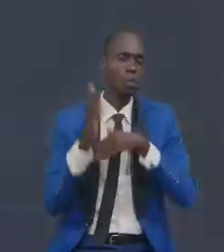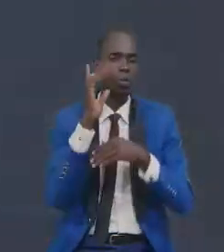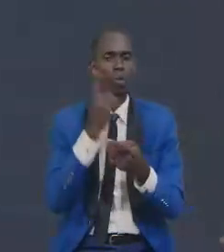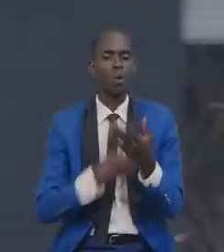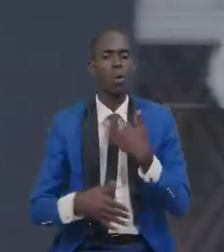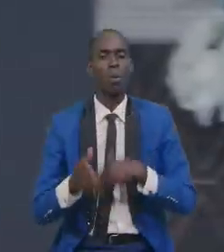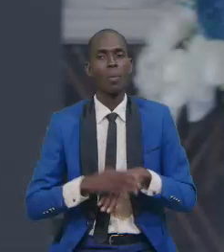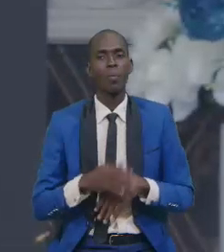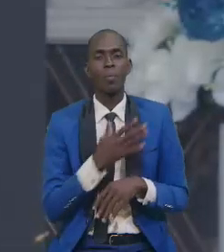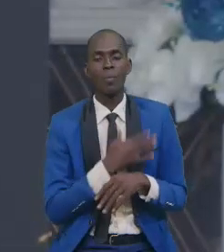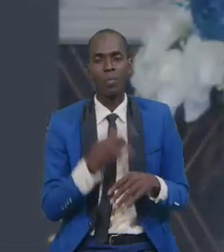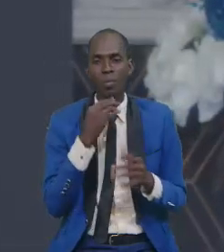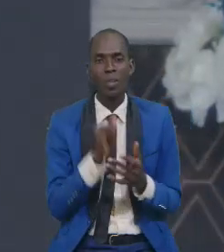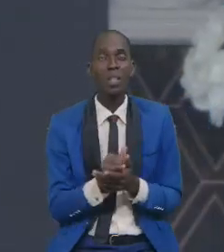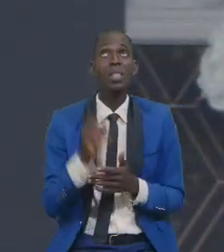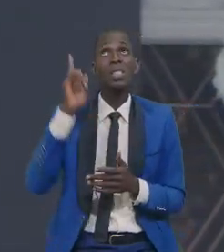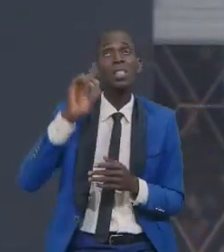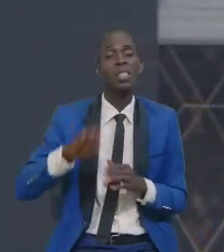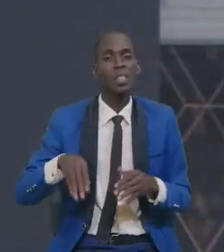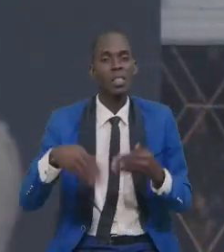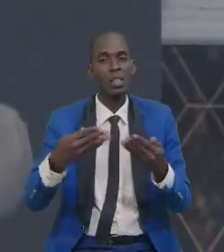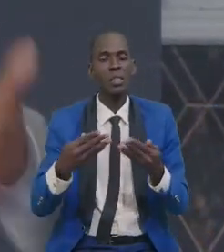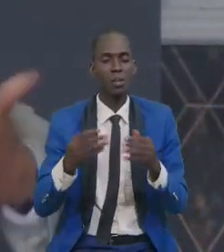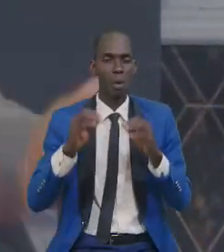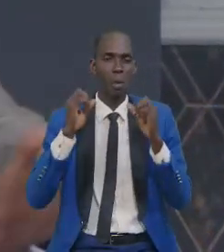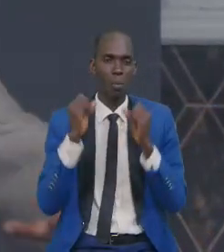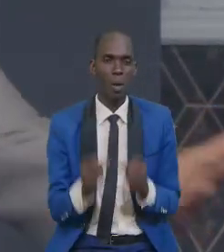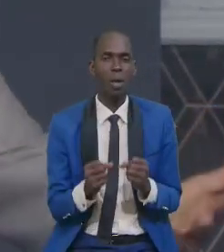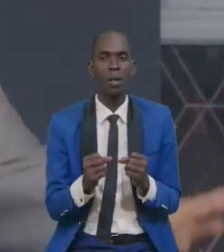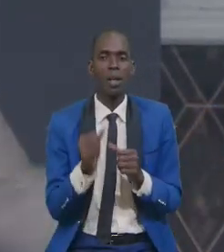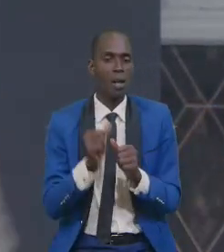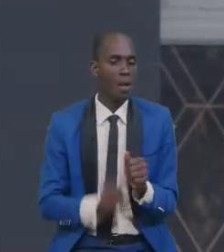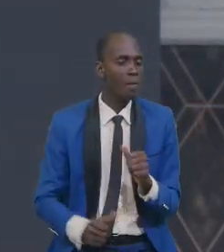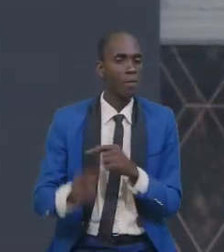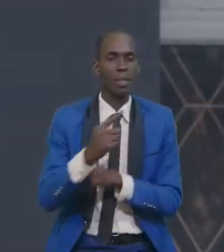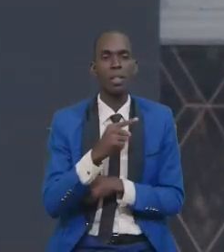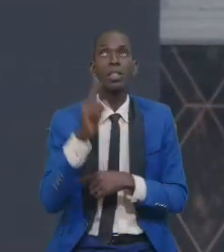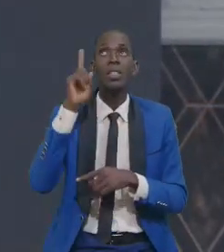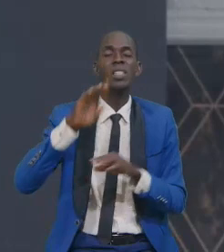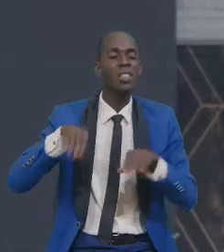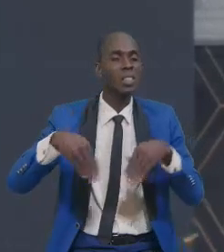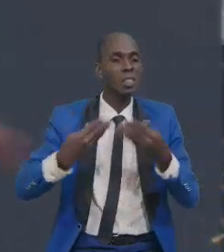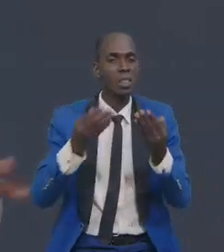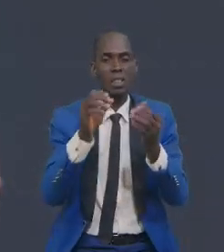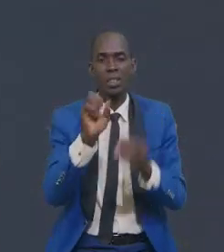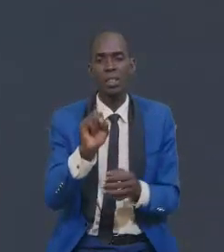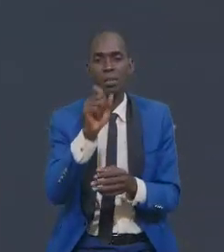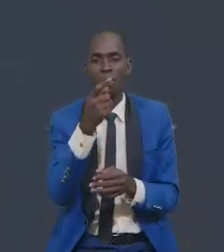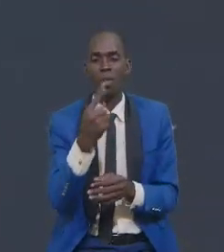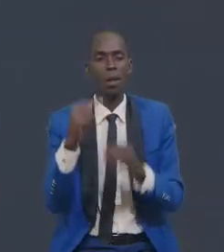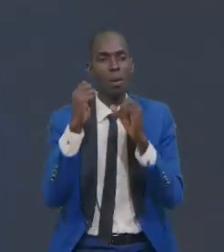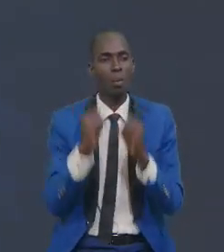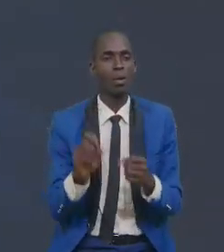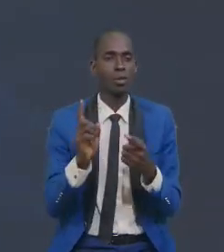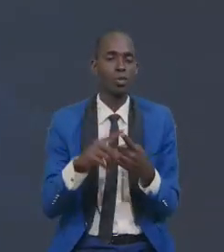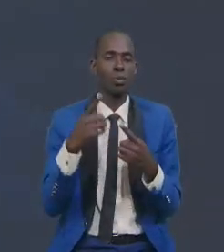he giveth power. Giveth power. Every day he gives the power to the faint,